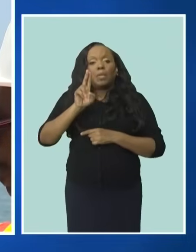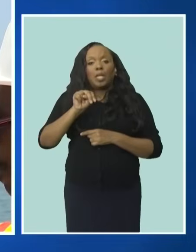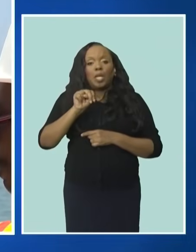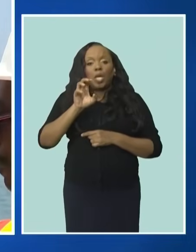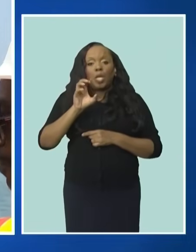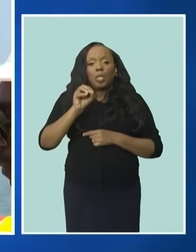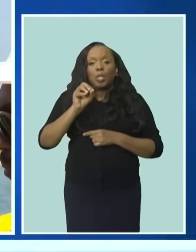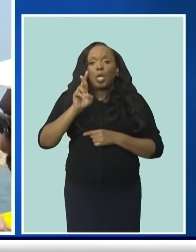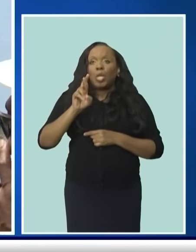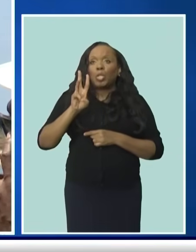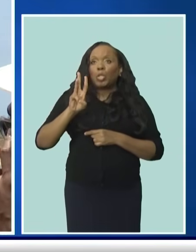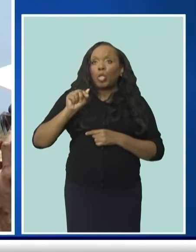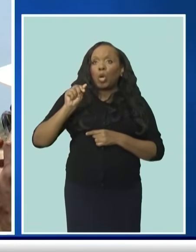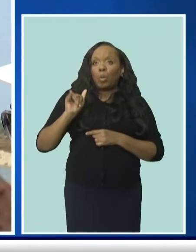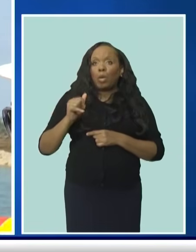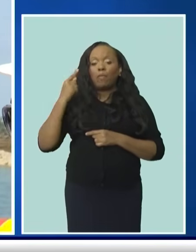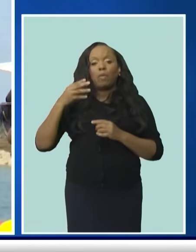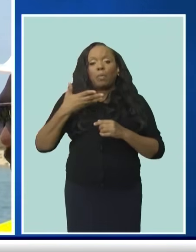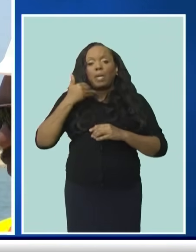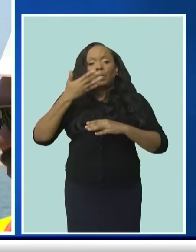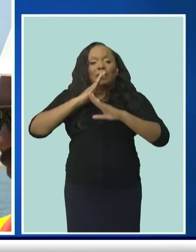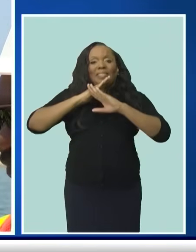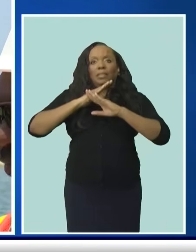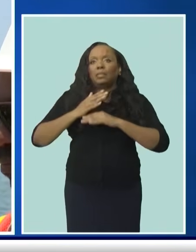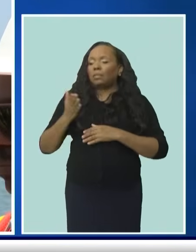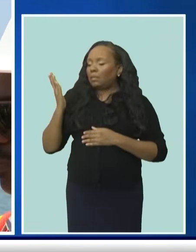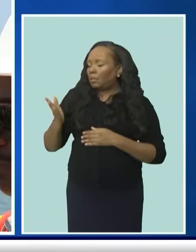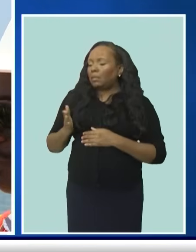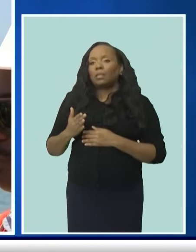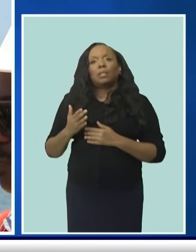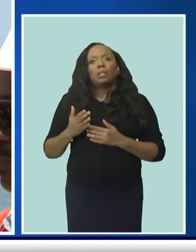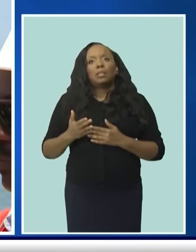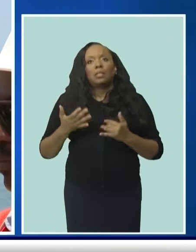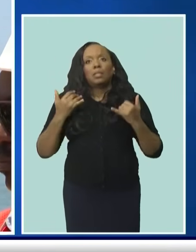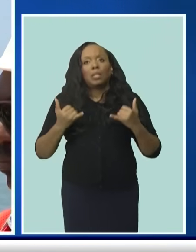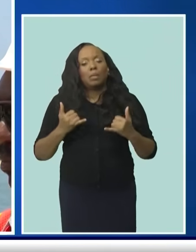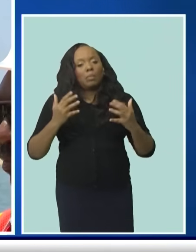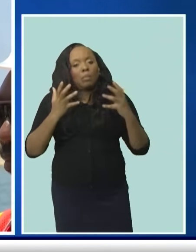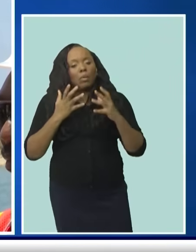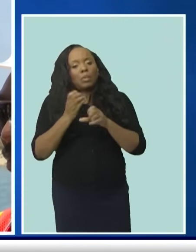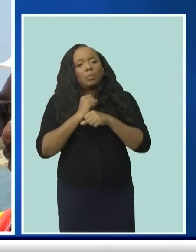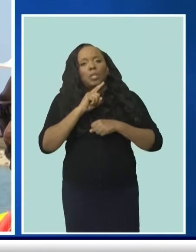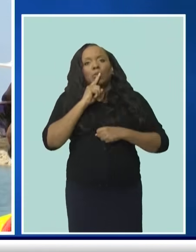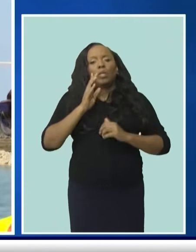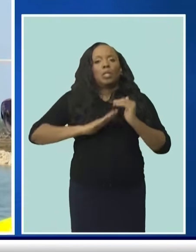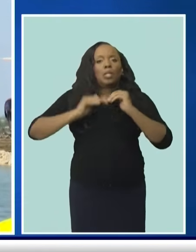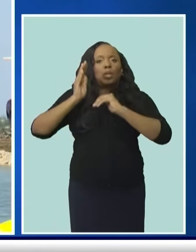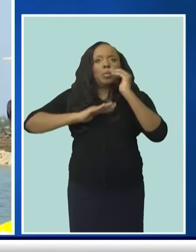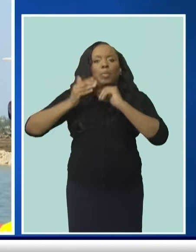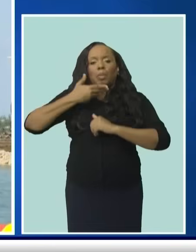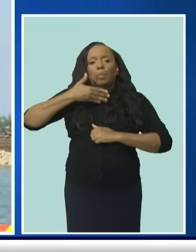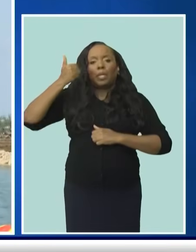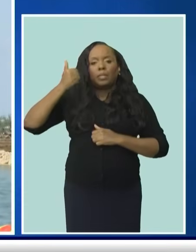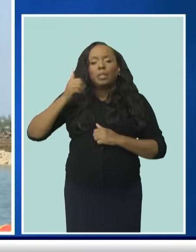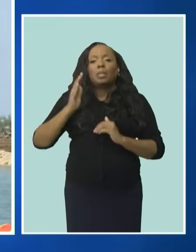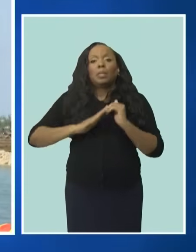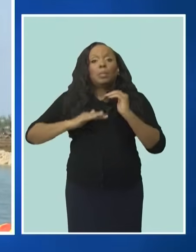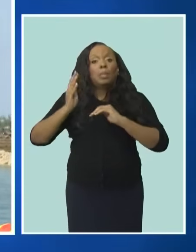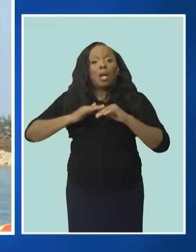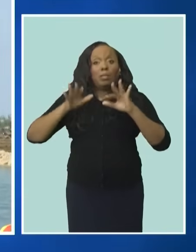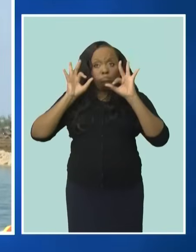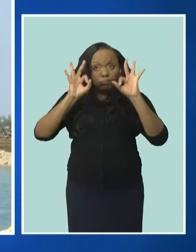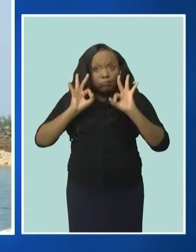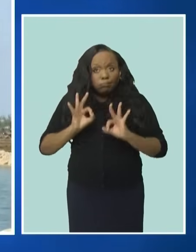Our function now is primarily to make sure it is built the way that we intend it to have been built, in accordance with all the